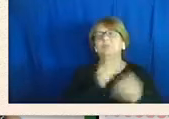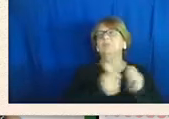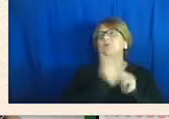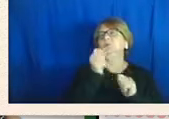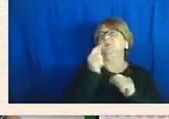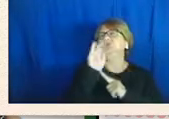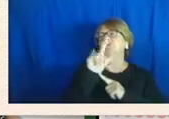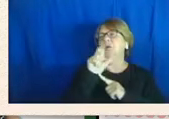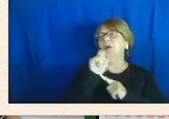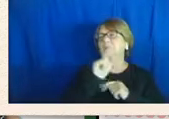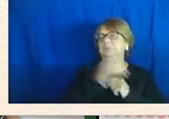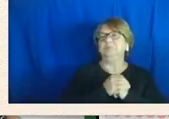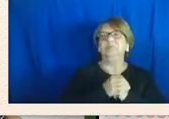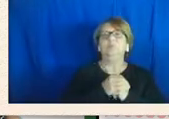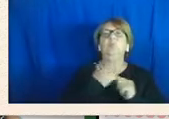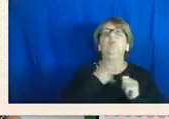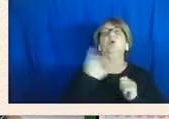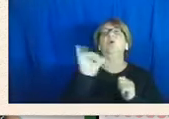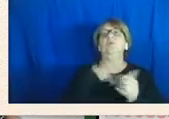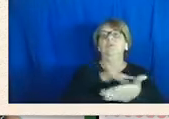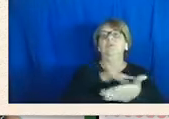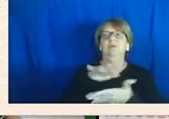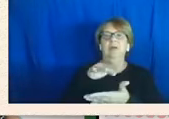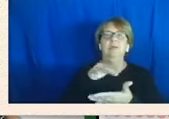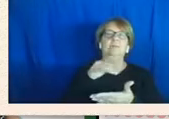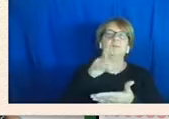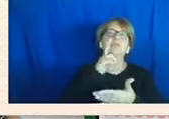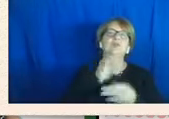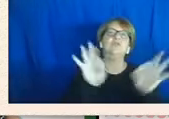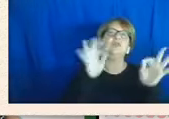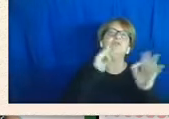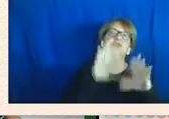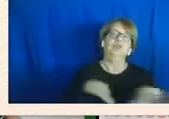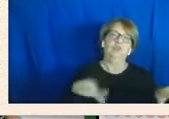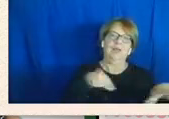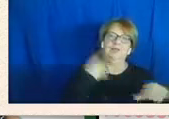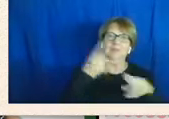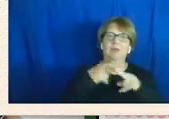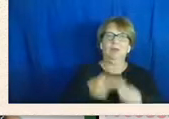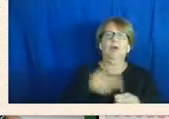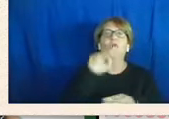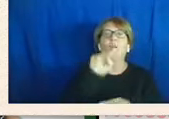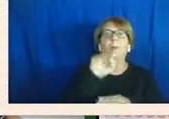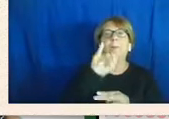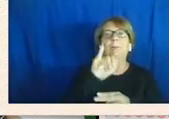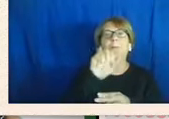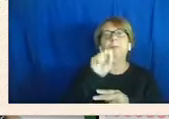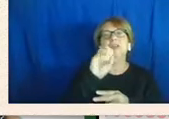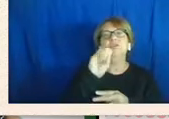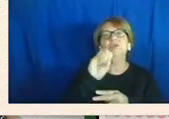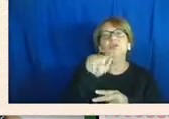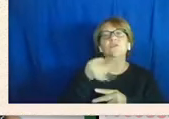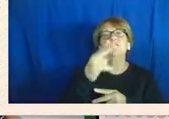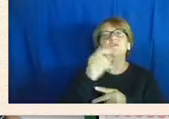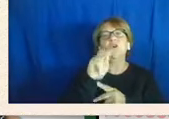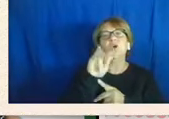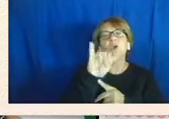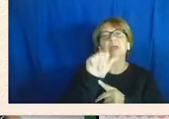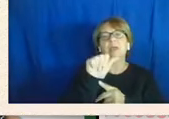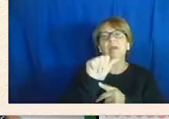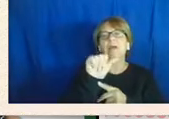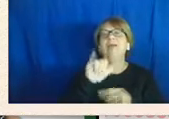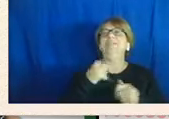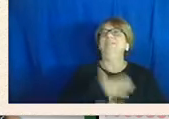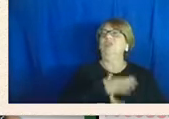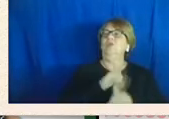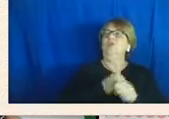study available for free for children who have something called misophonia. Misophonia is fear and avoidance related to certain